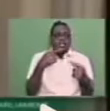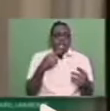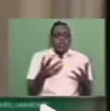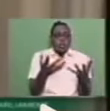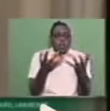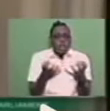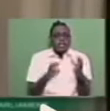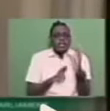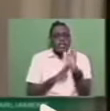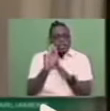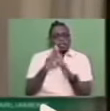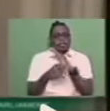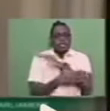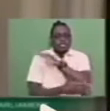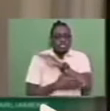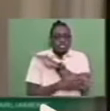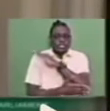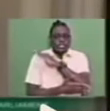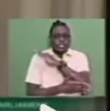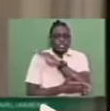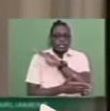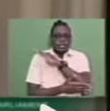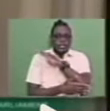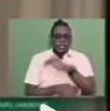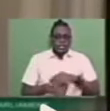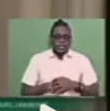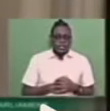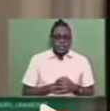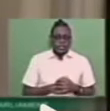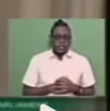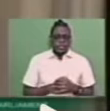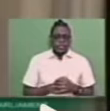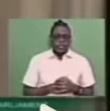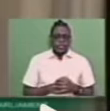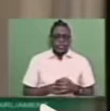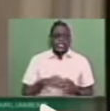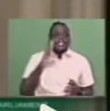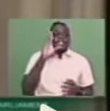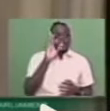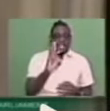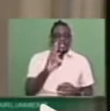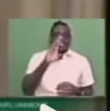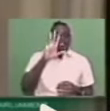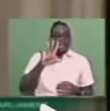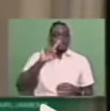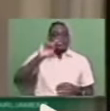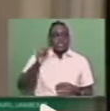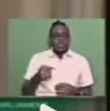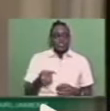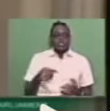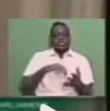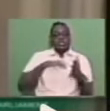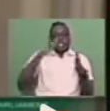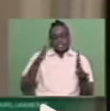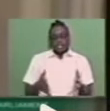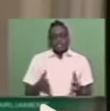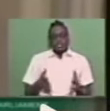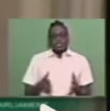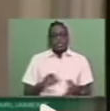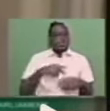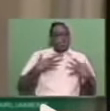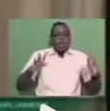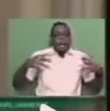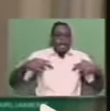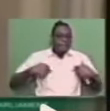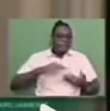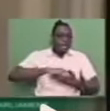glibly about the digital economy, while 65,000 students are without IT devices after